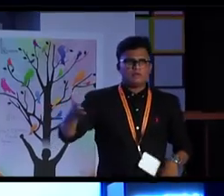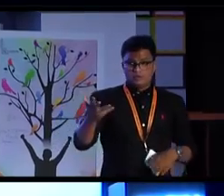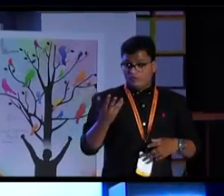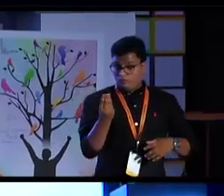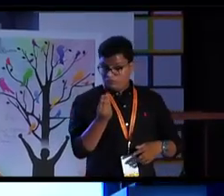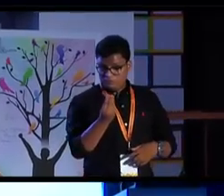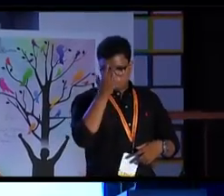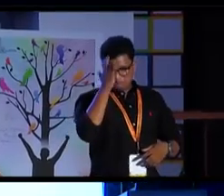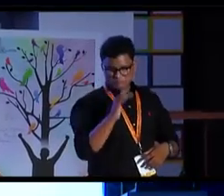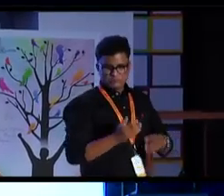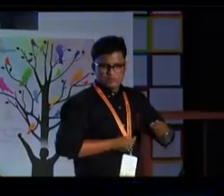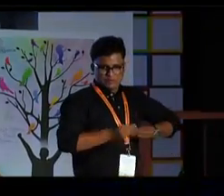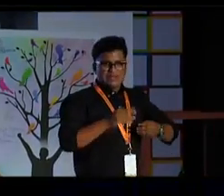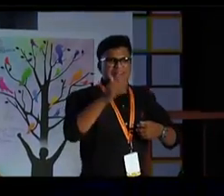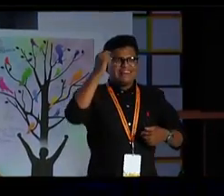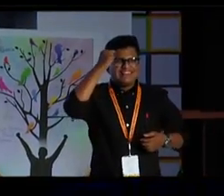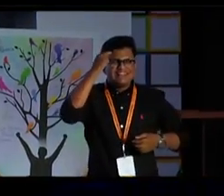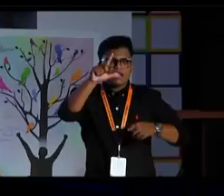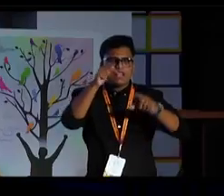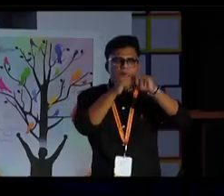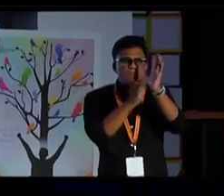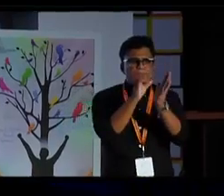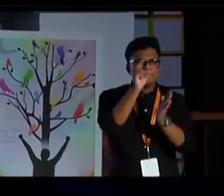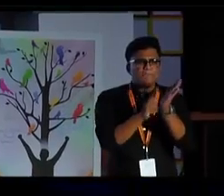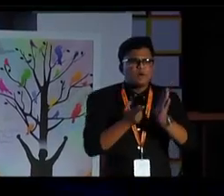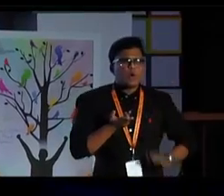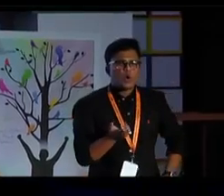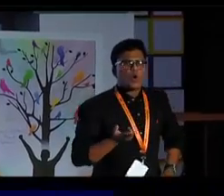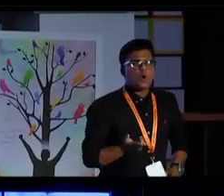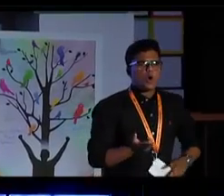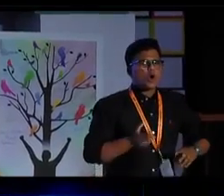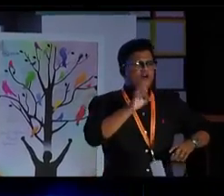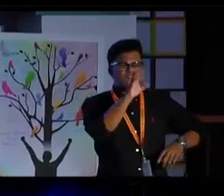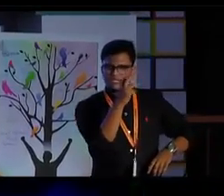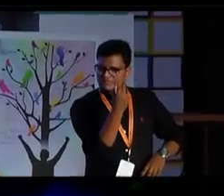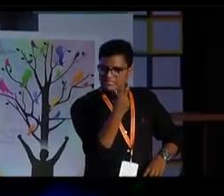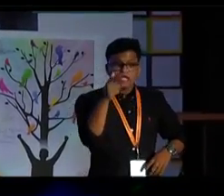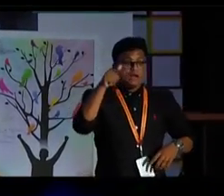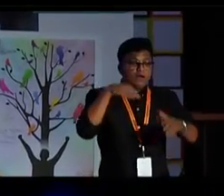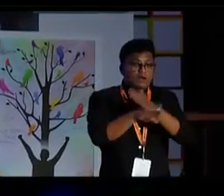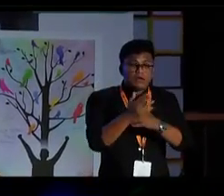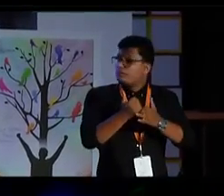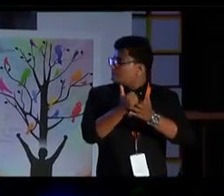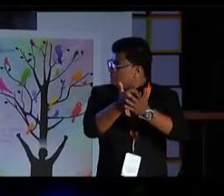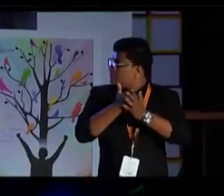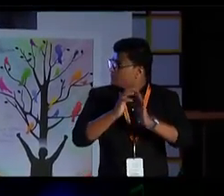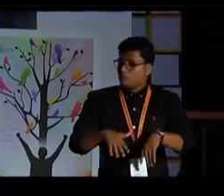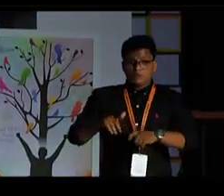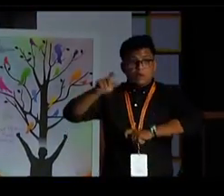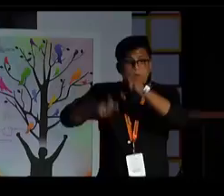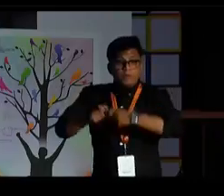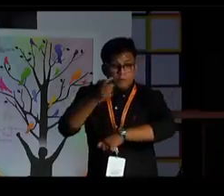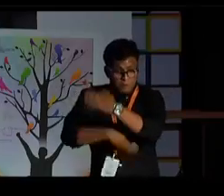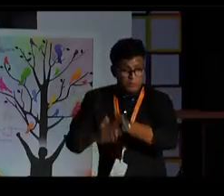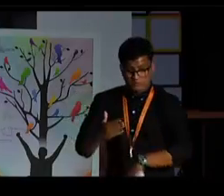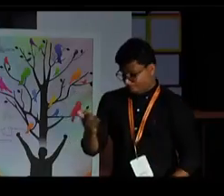people like Lemon Tree Hotel. That has become their mainstream hiring strategy. People with disability are